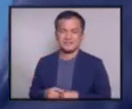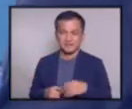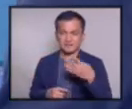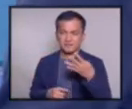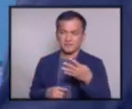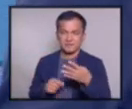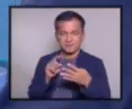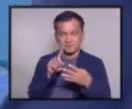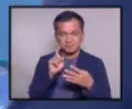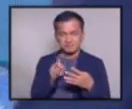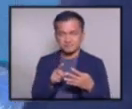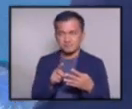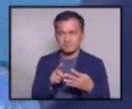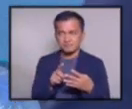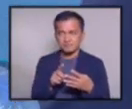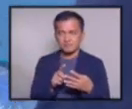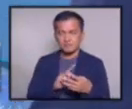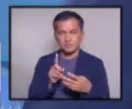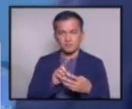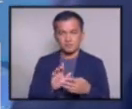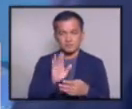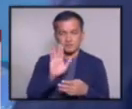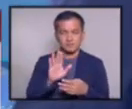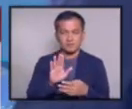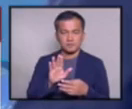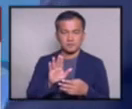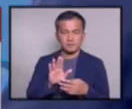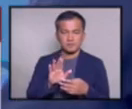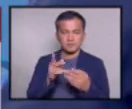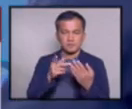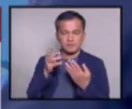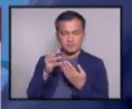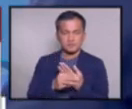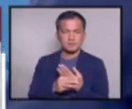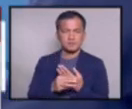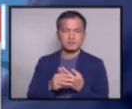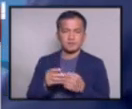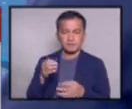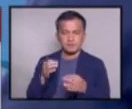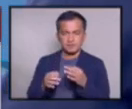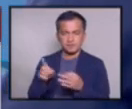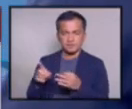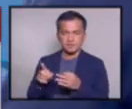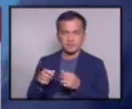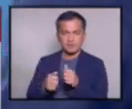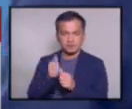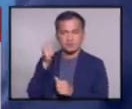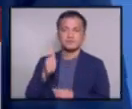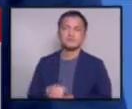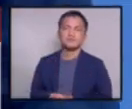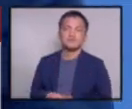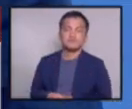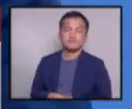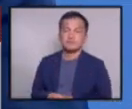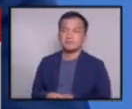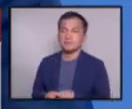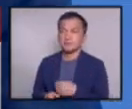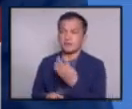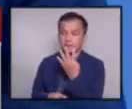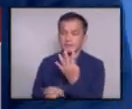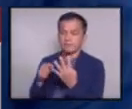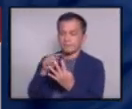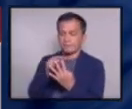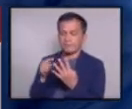question. Ano ang inyong magiging platform sakaling kayo'y maluklok? Okay, apat na linya lang